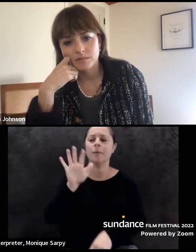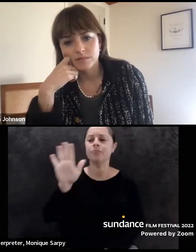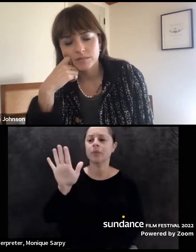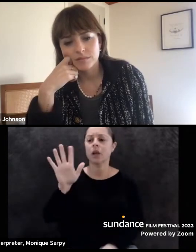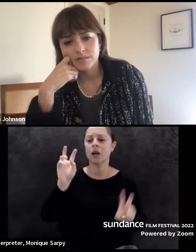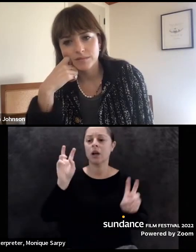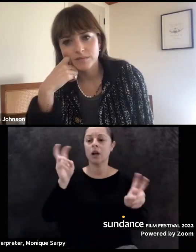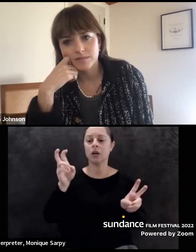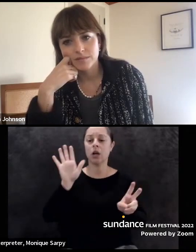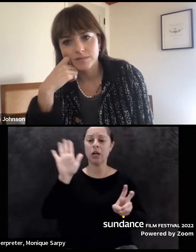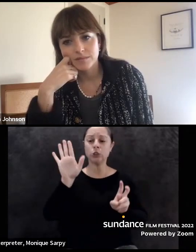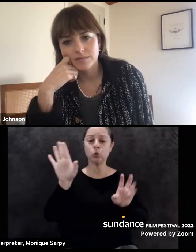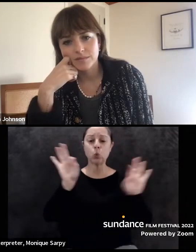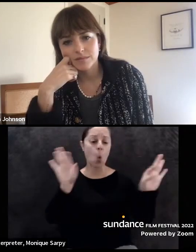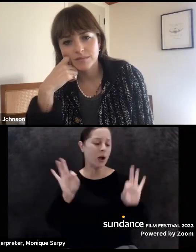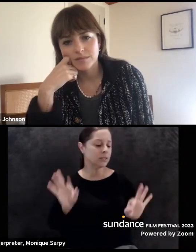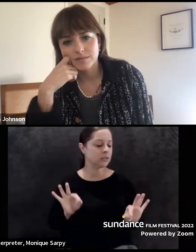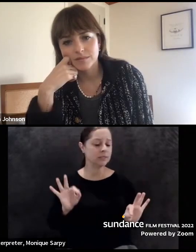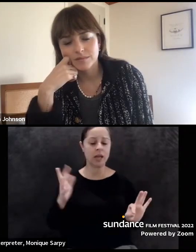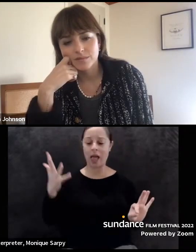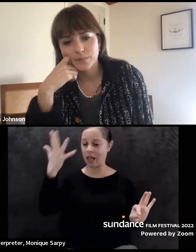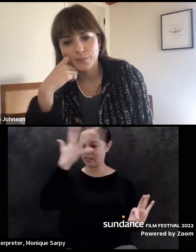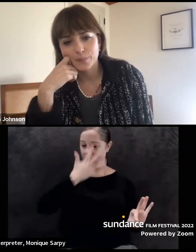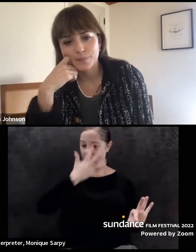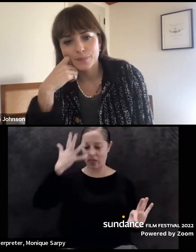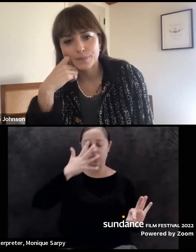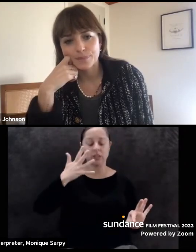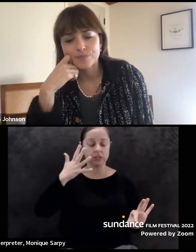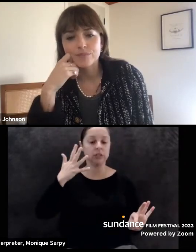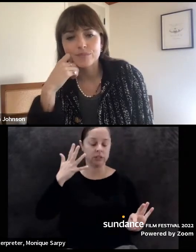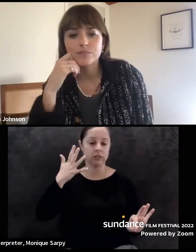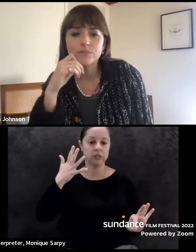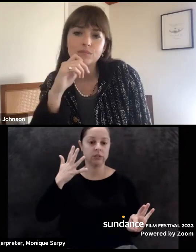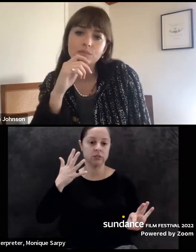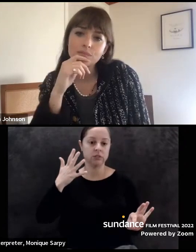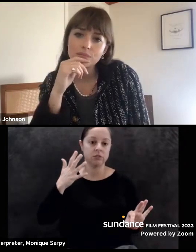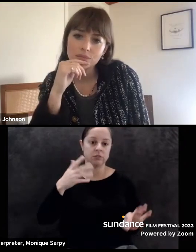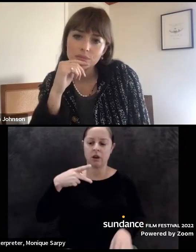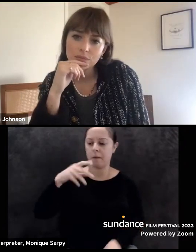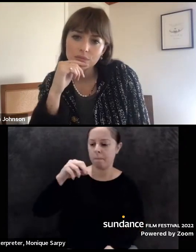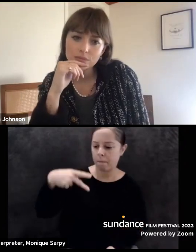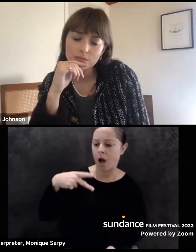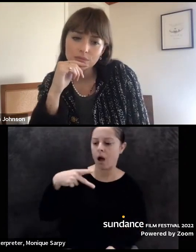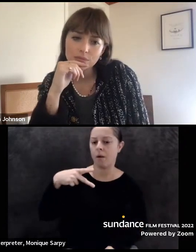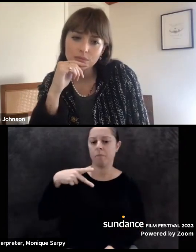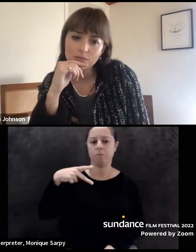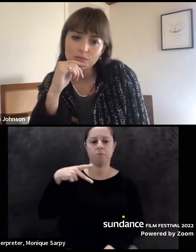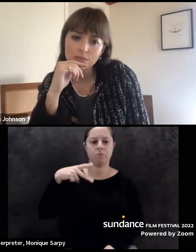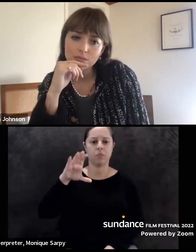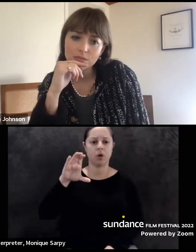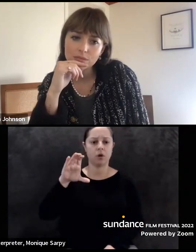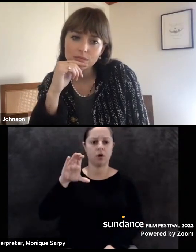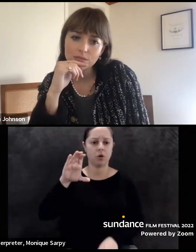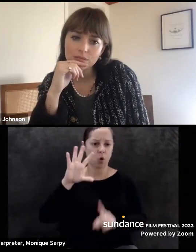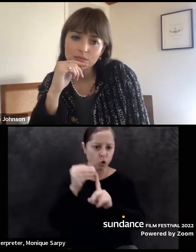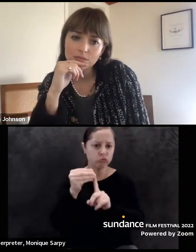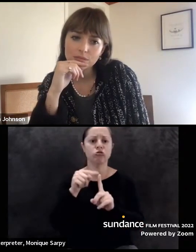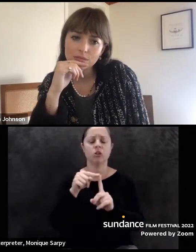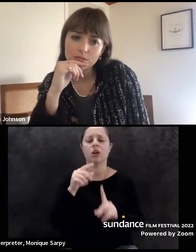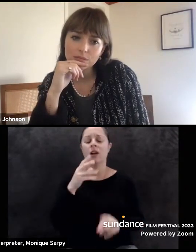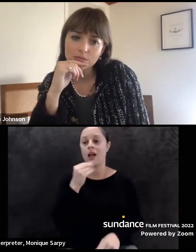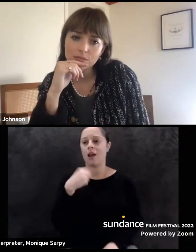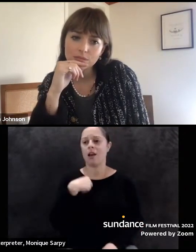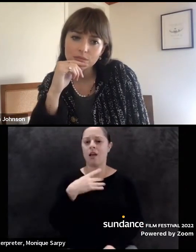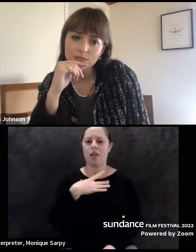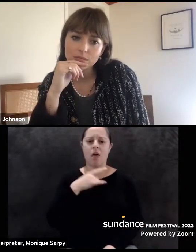his choices of the way his style of work looks. And I think it's very embedded in pop culture. And I'm a big fan of pop culture. So I just love his point